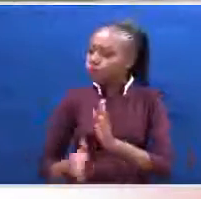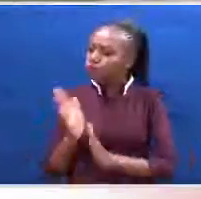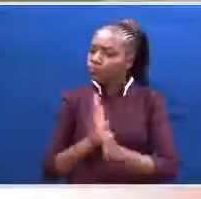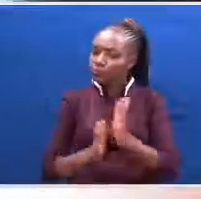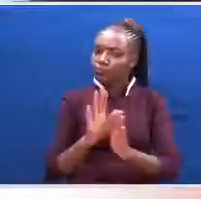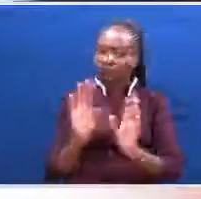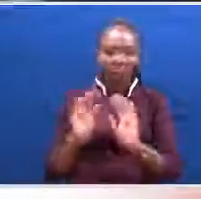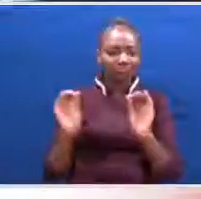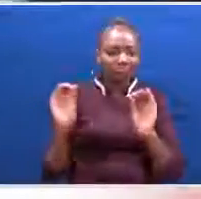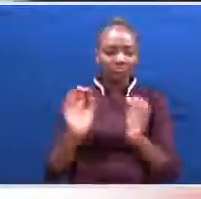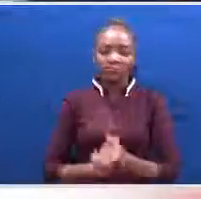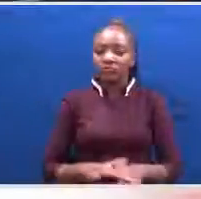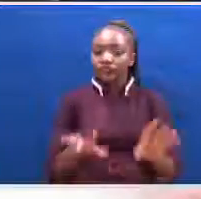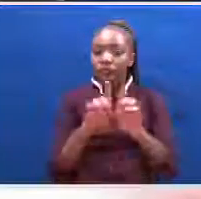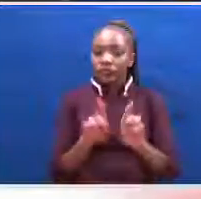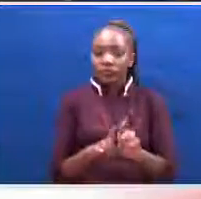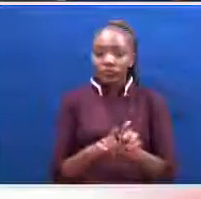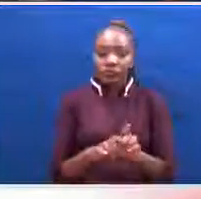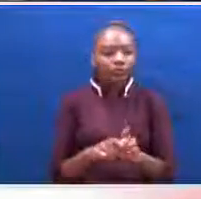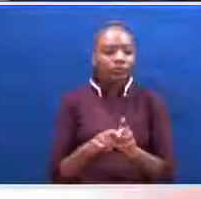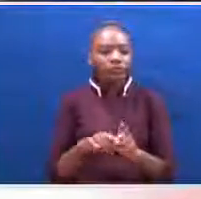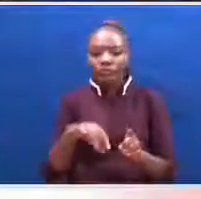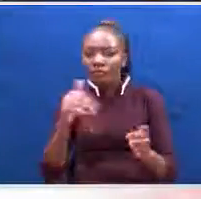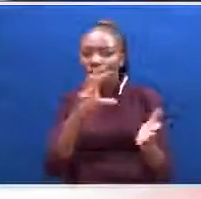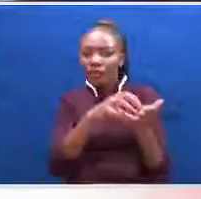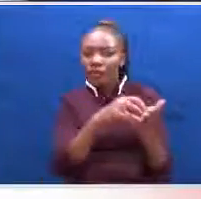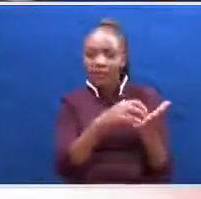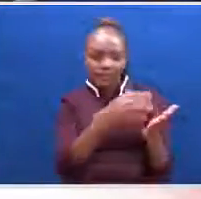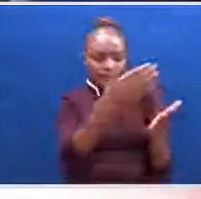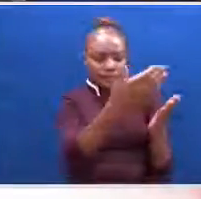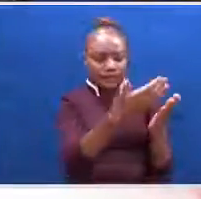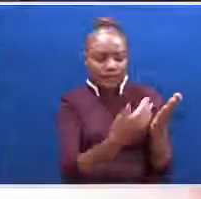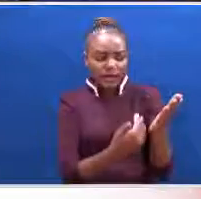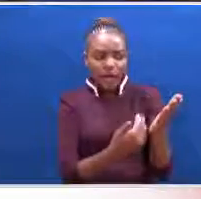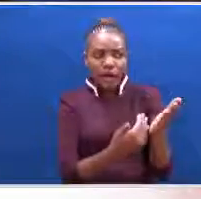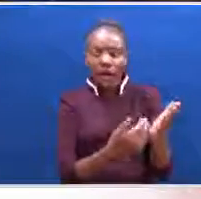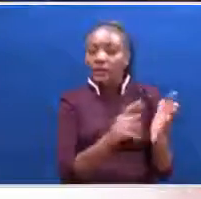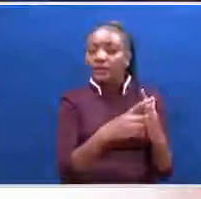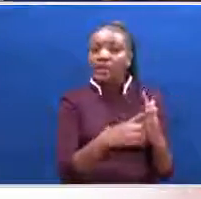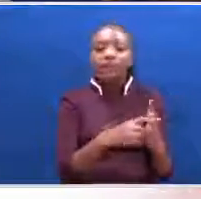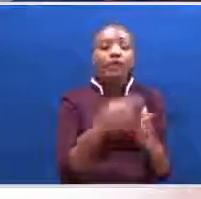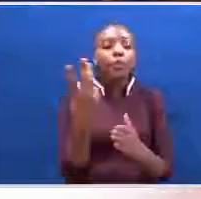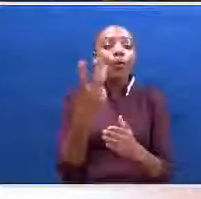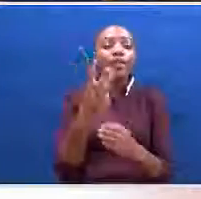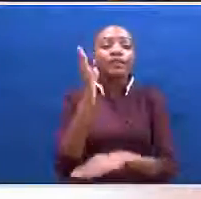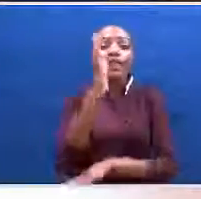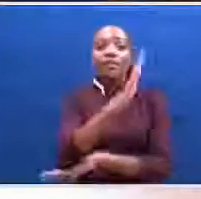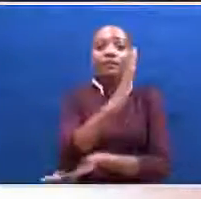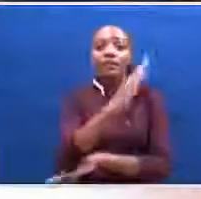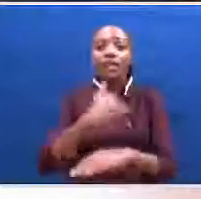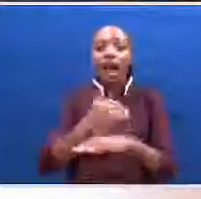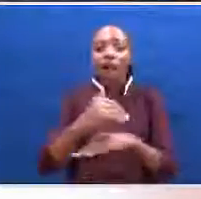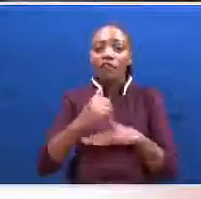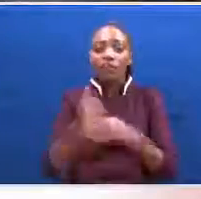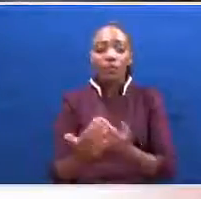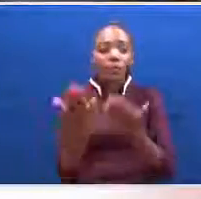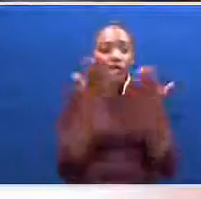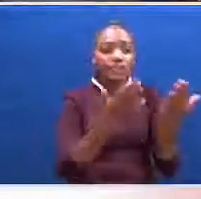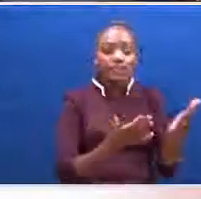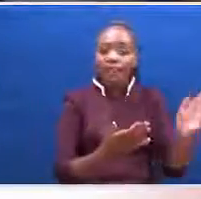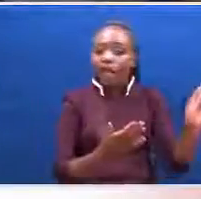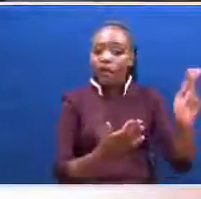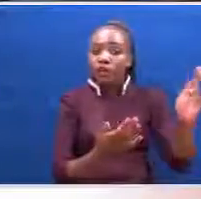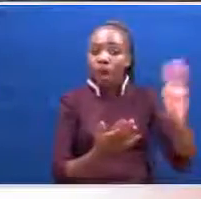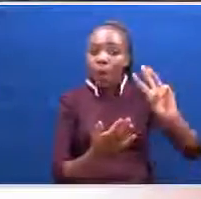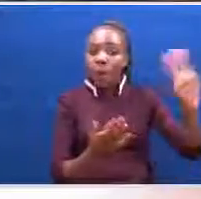ruling. The terror-related charges case file was opened on Wednesday evening after he was taken to Kahawa West Law